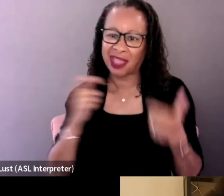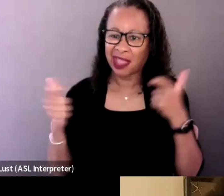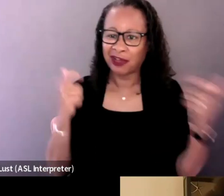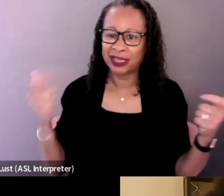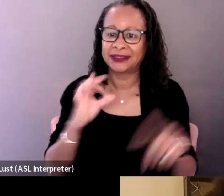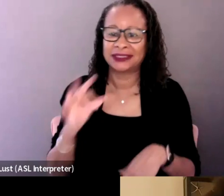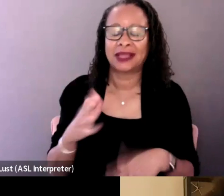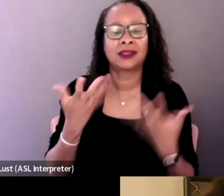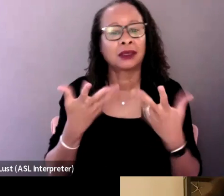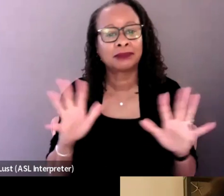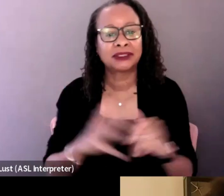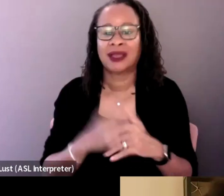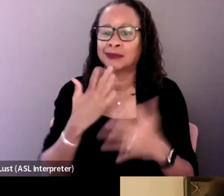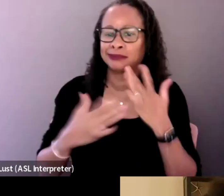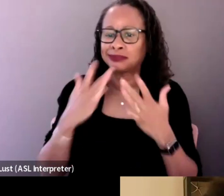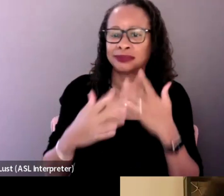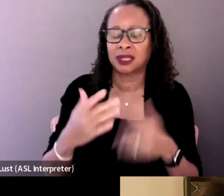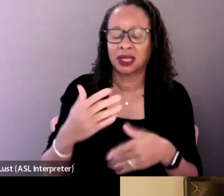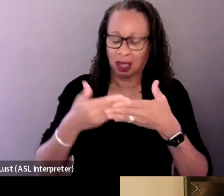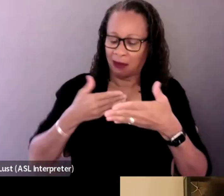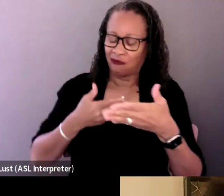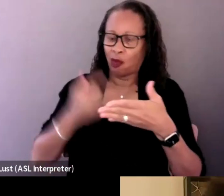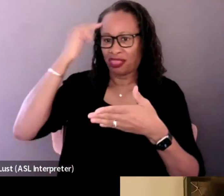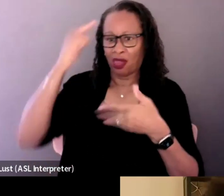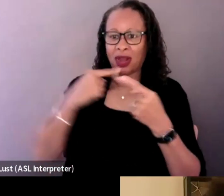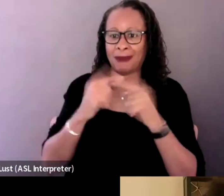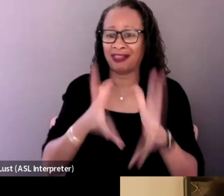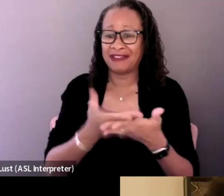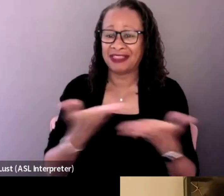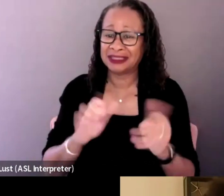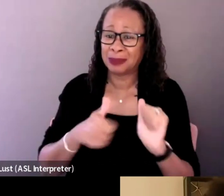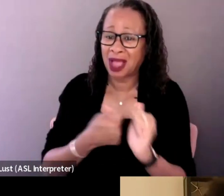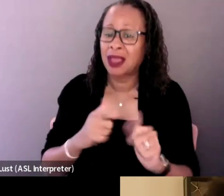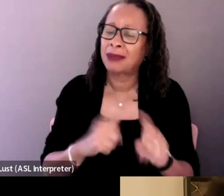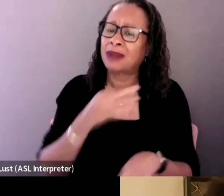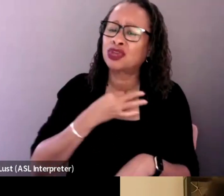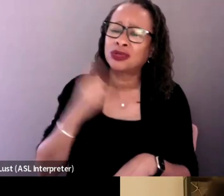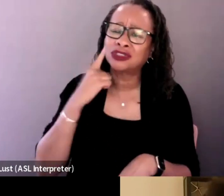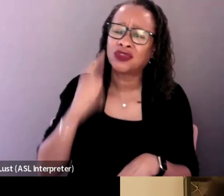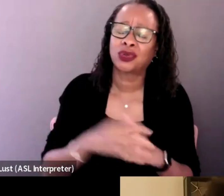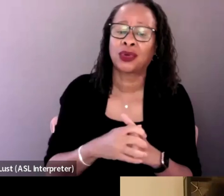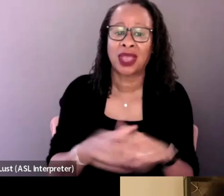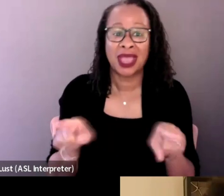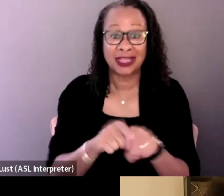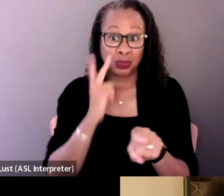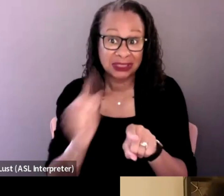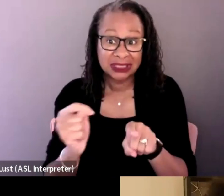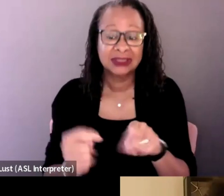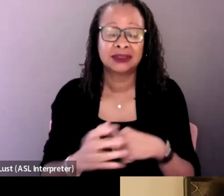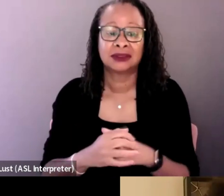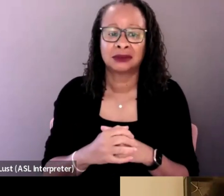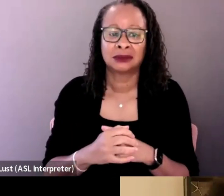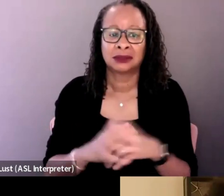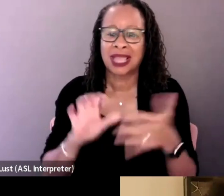the complete lack of forethought in terms of leaving all that stuff behind. But I'm curious for you being there and seeing it,